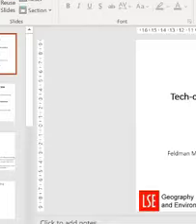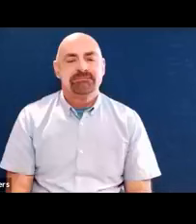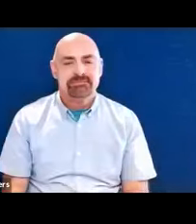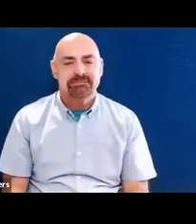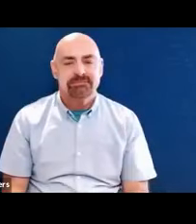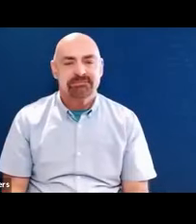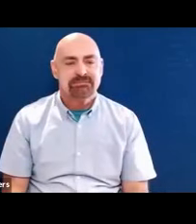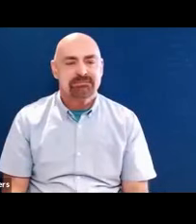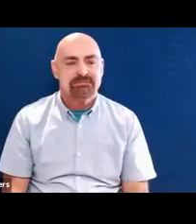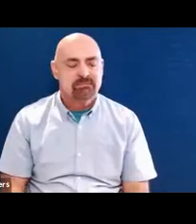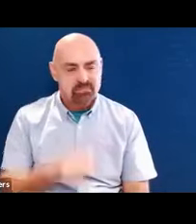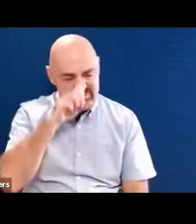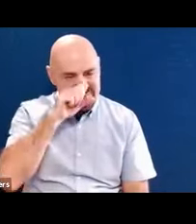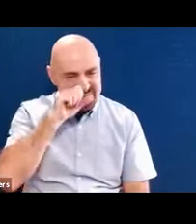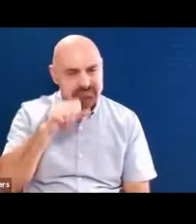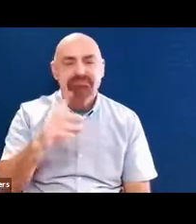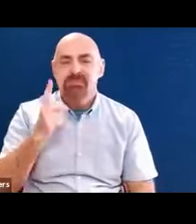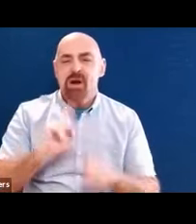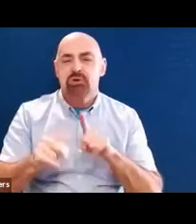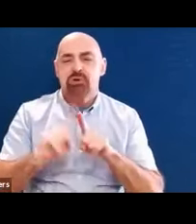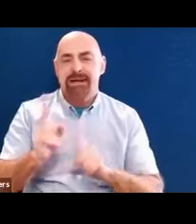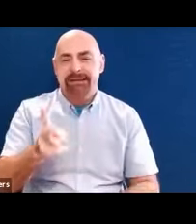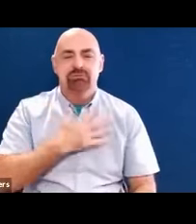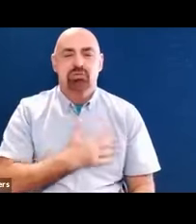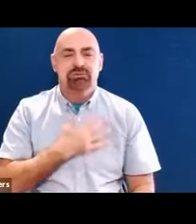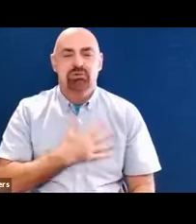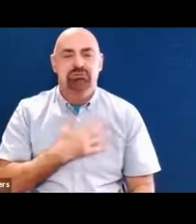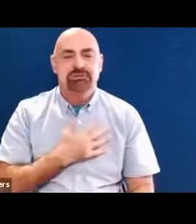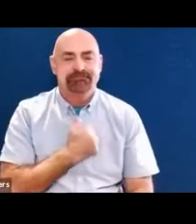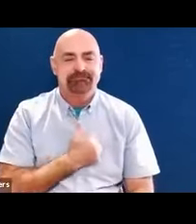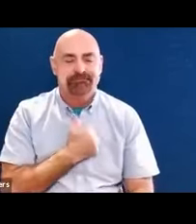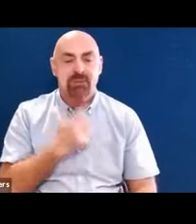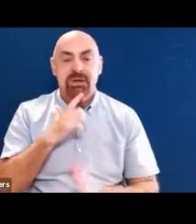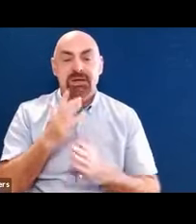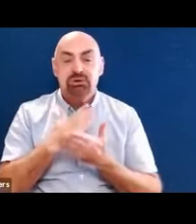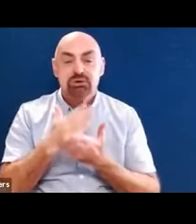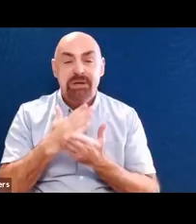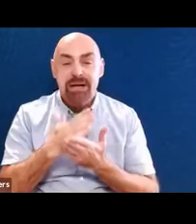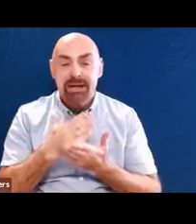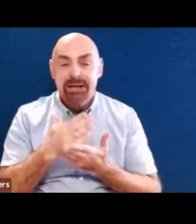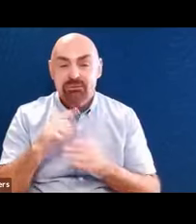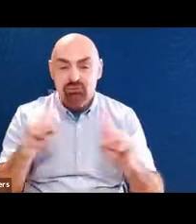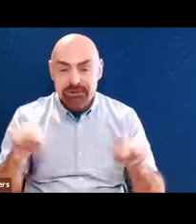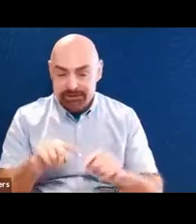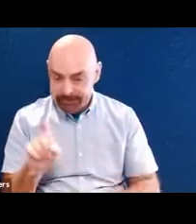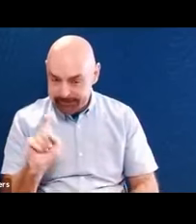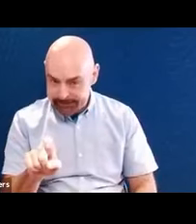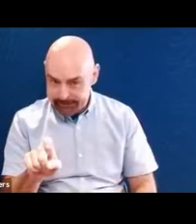Let me try again. Sorry about that. Share screen.